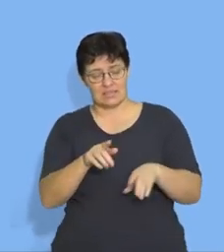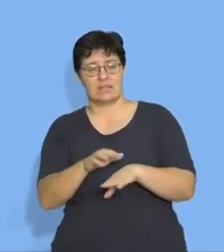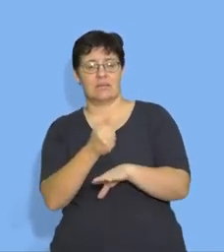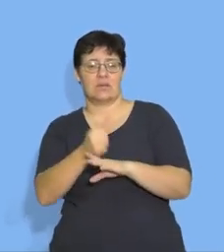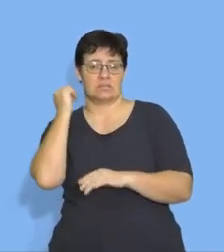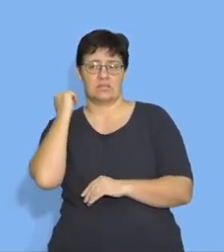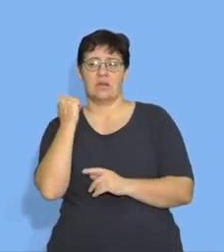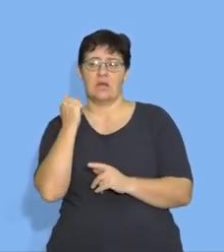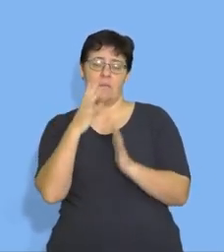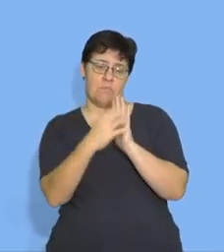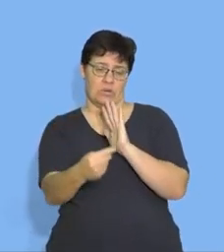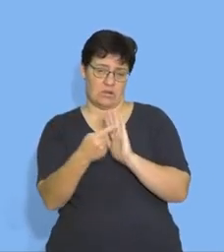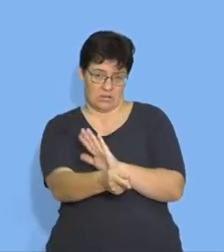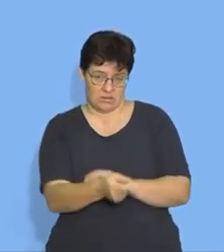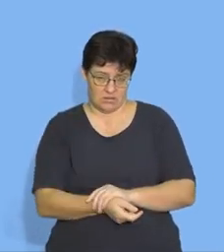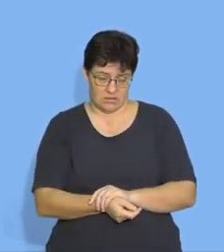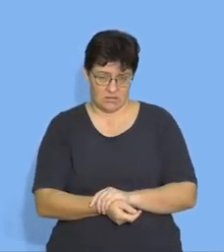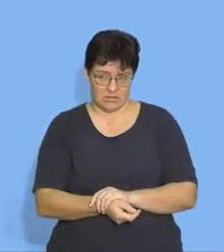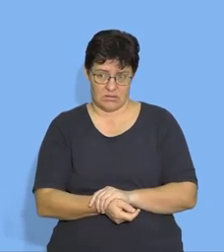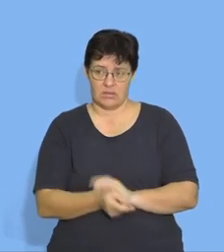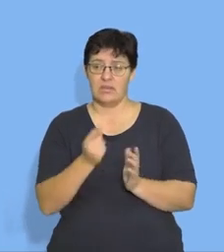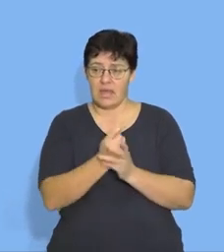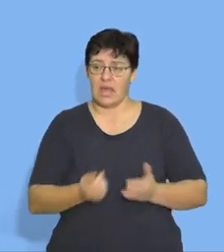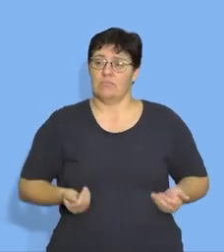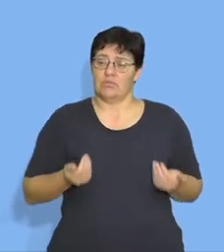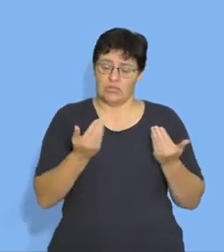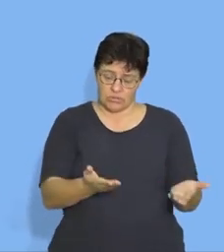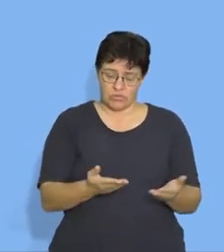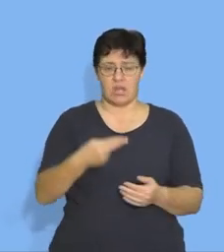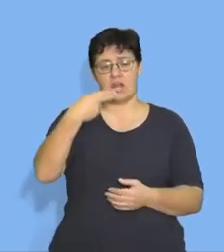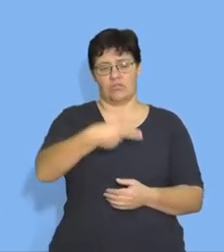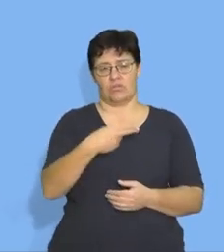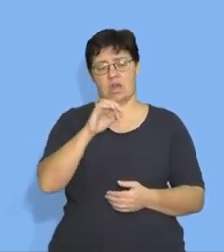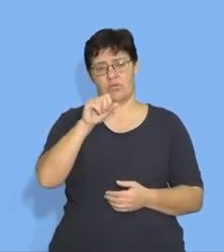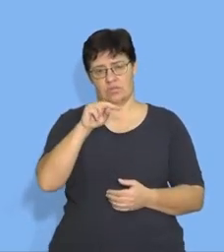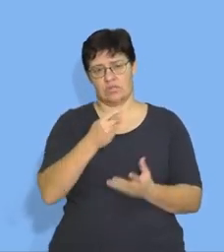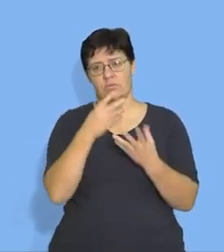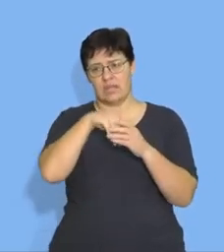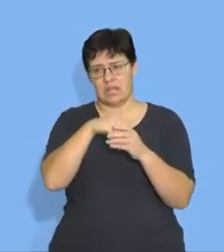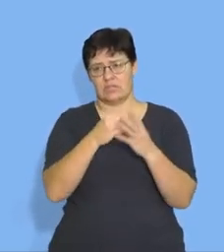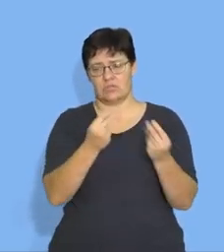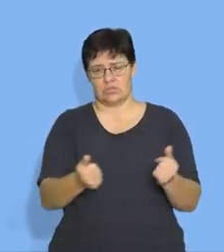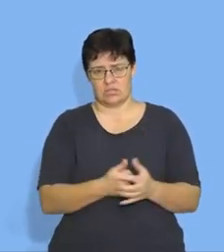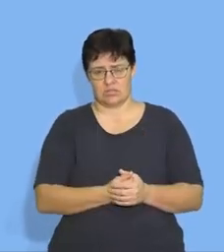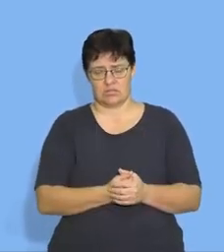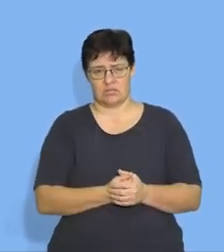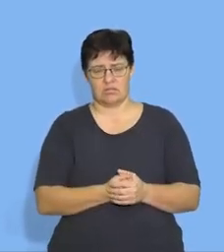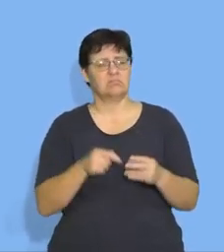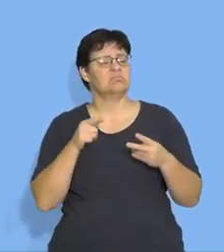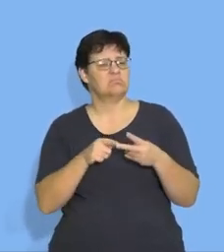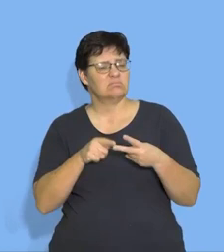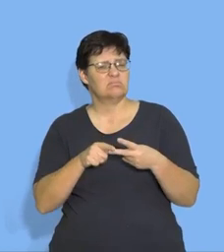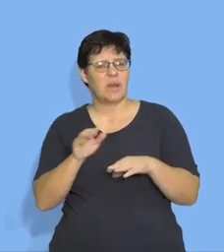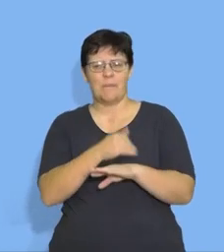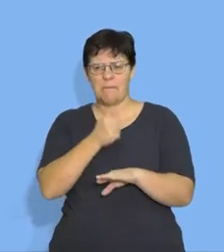Arrhenius describes an acid as a substance that produces hydronium ions in solution, okay? Right, what about bases according to